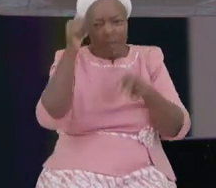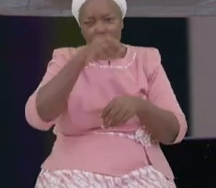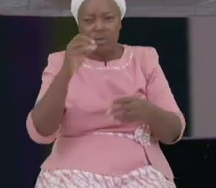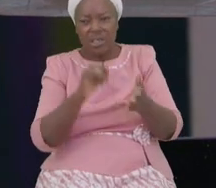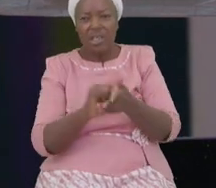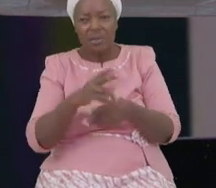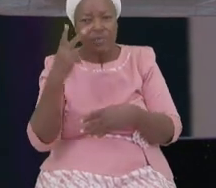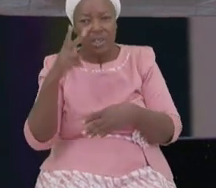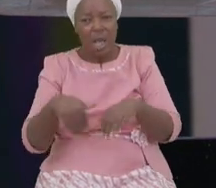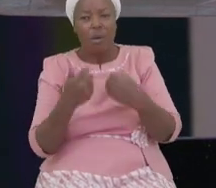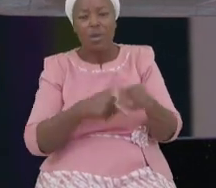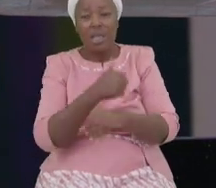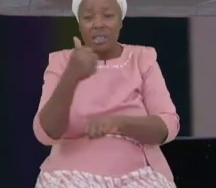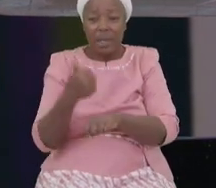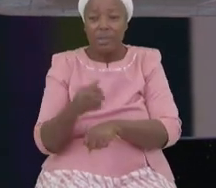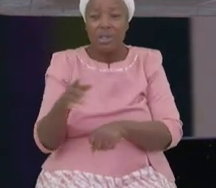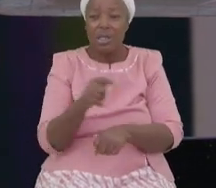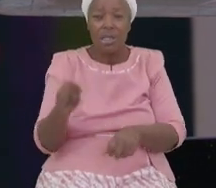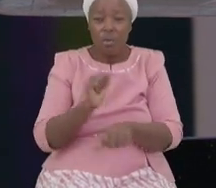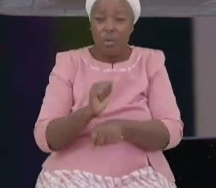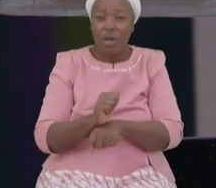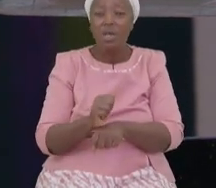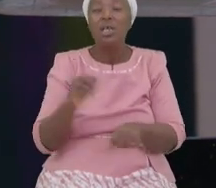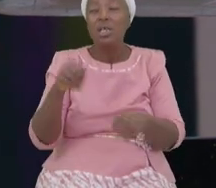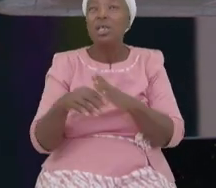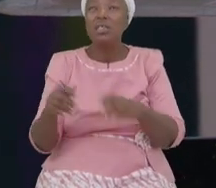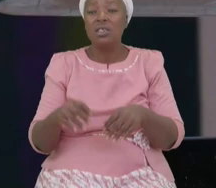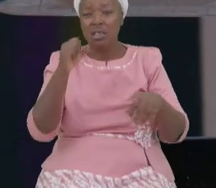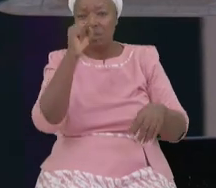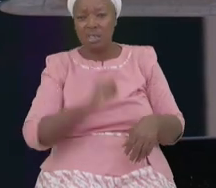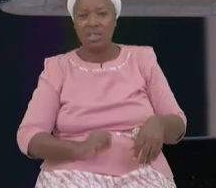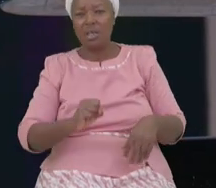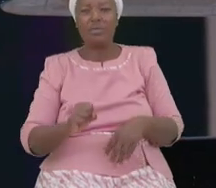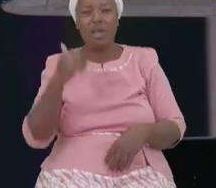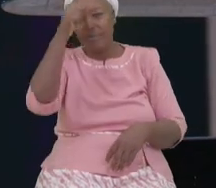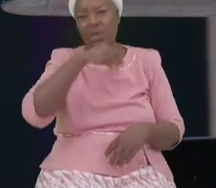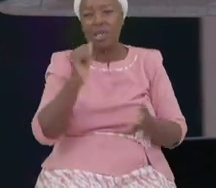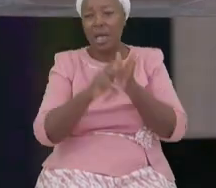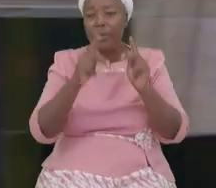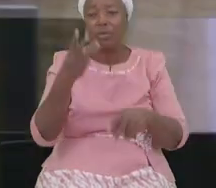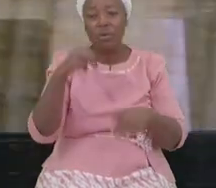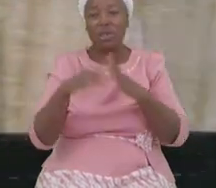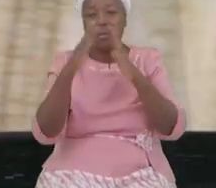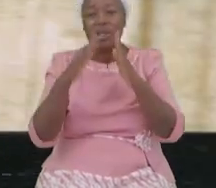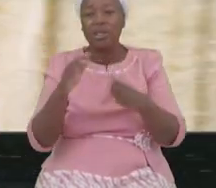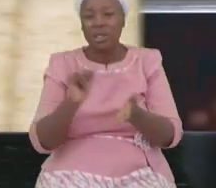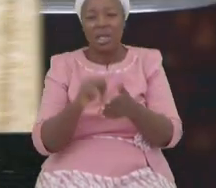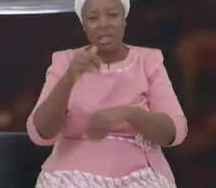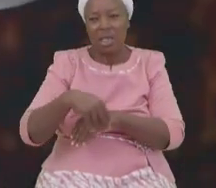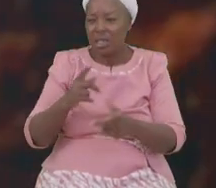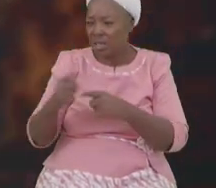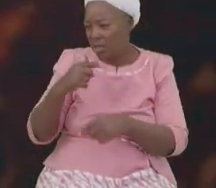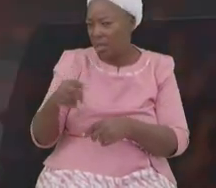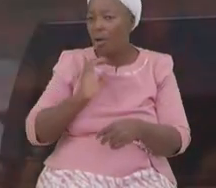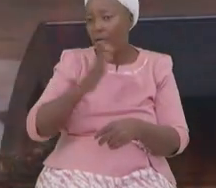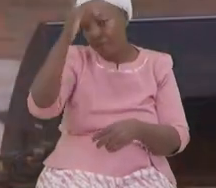to establish their work, their ministry in South Africa. He was in the meeting that night. And then I said, that person there